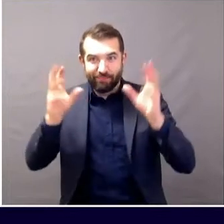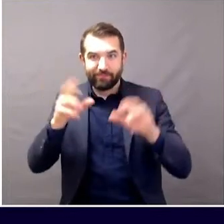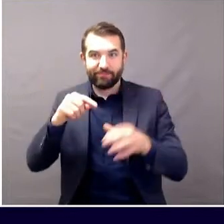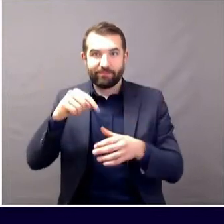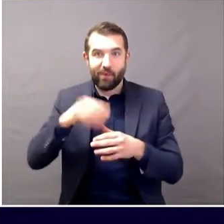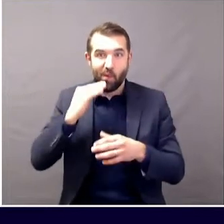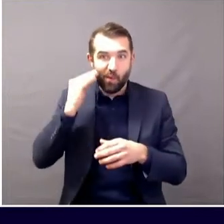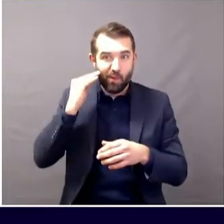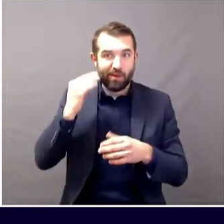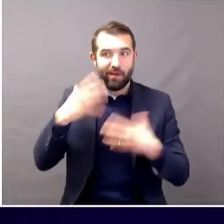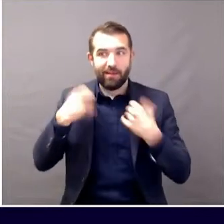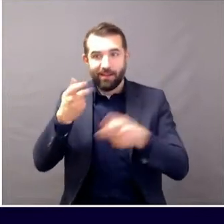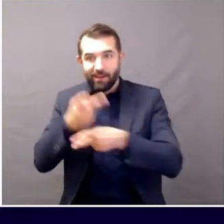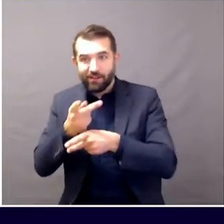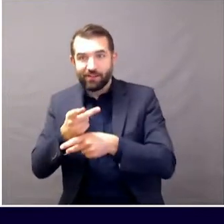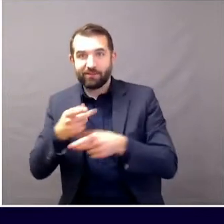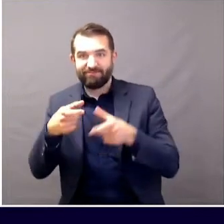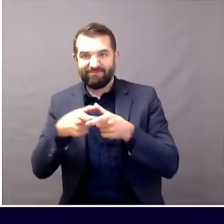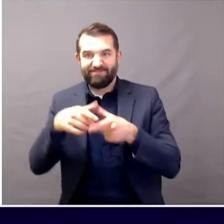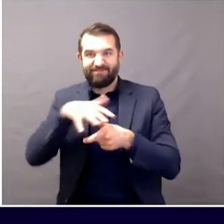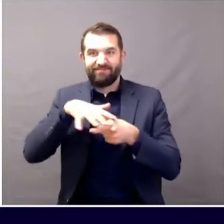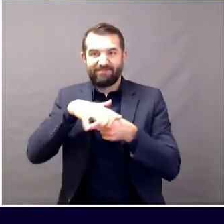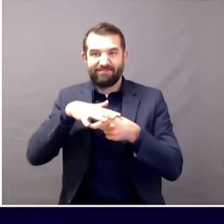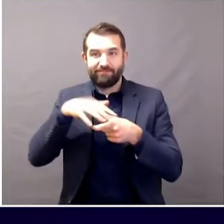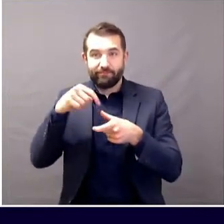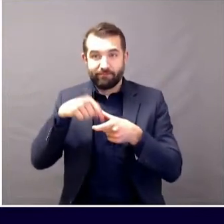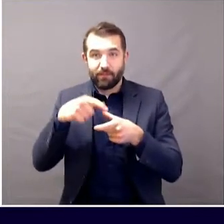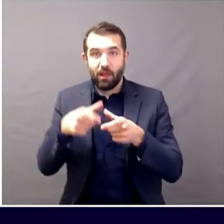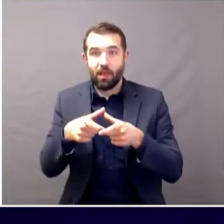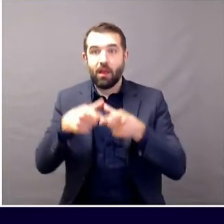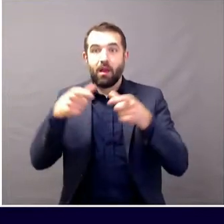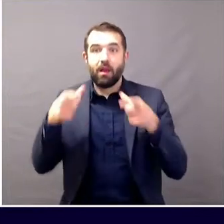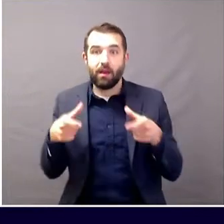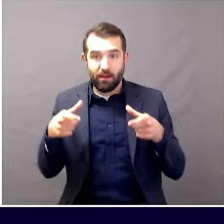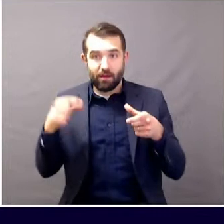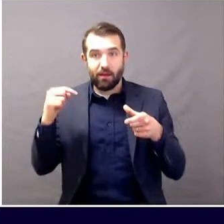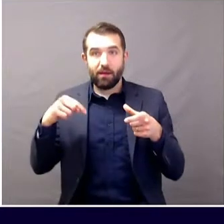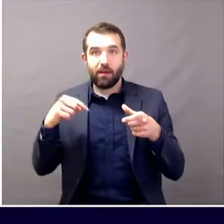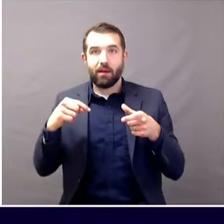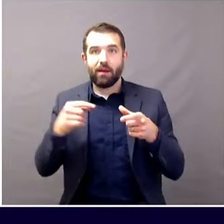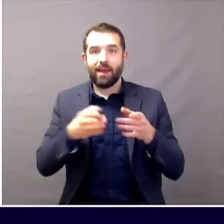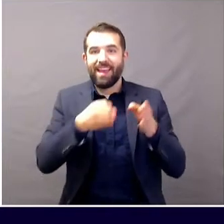There's another circle thereafter, which are individual healthcare providers